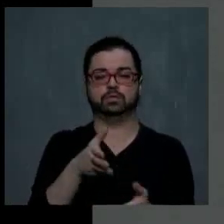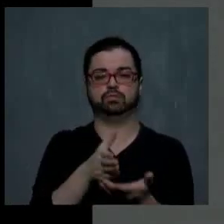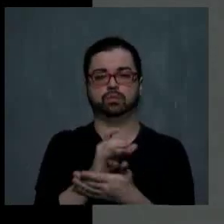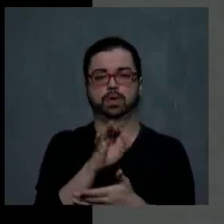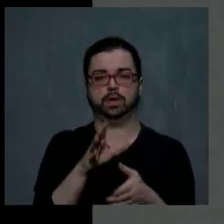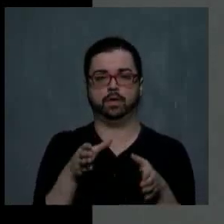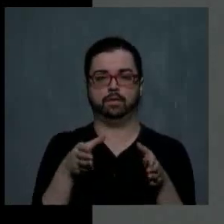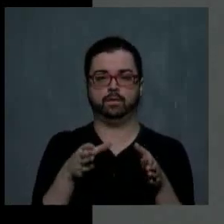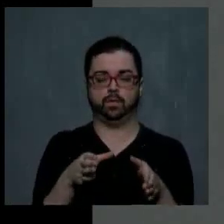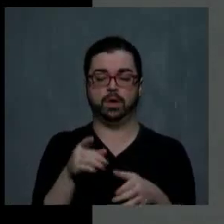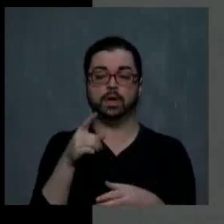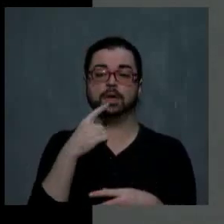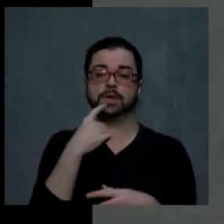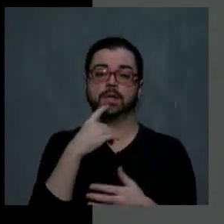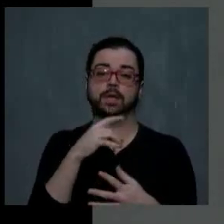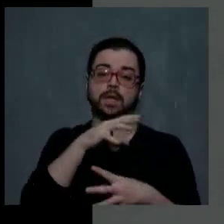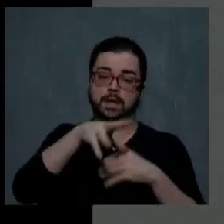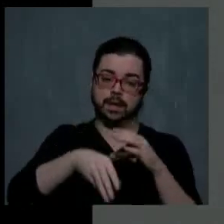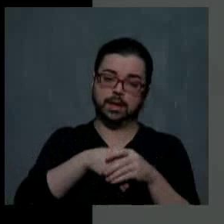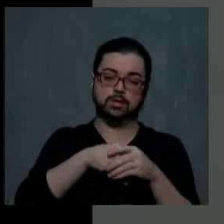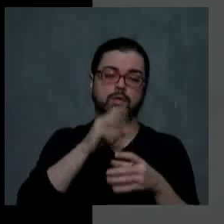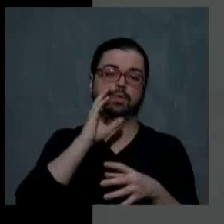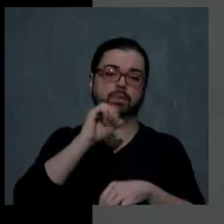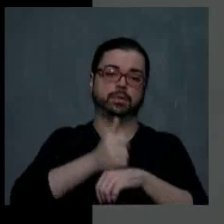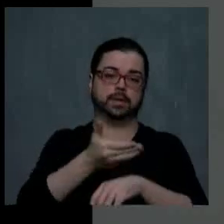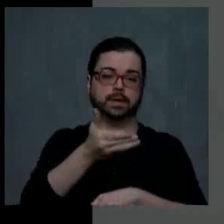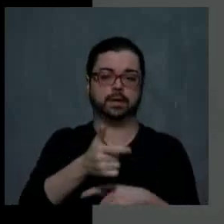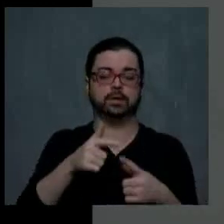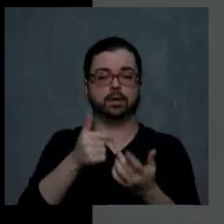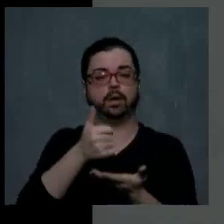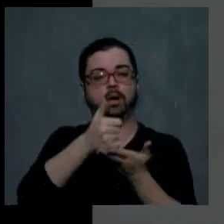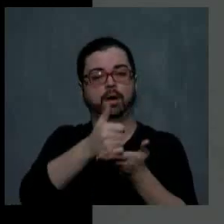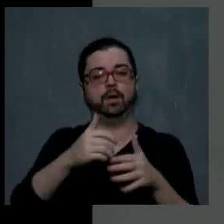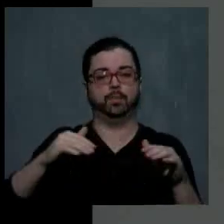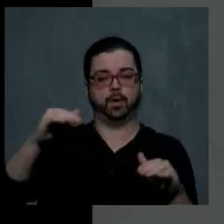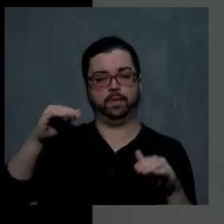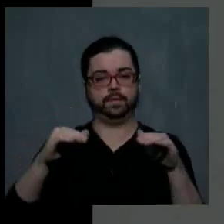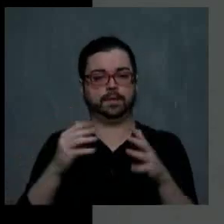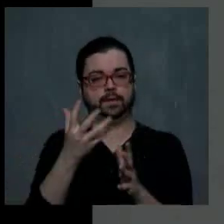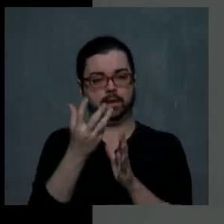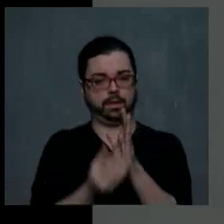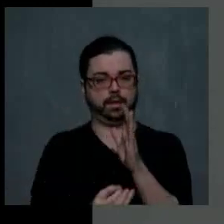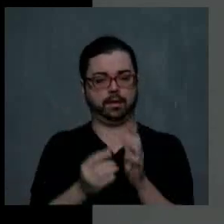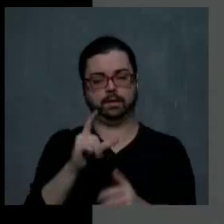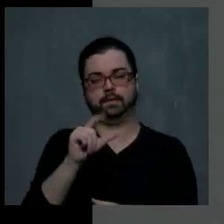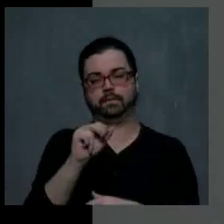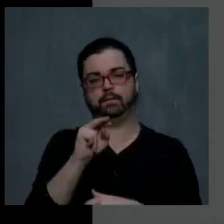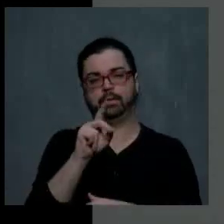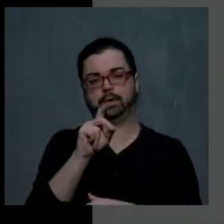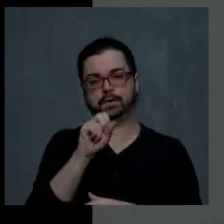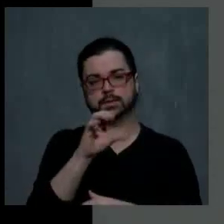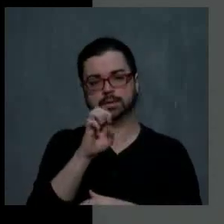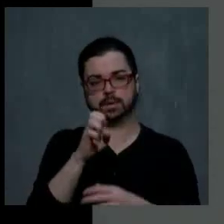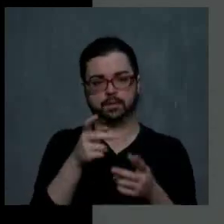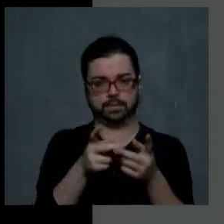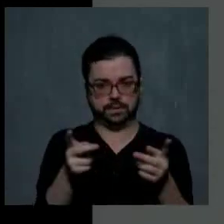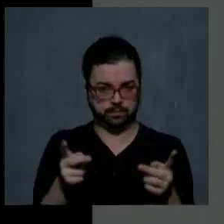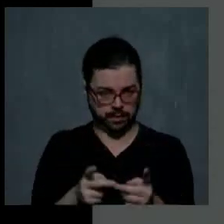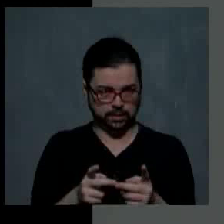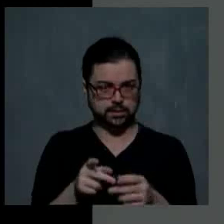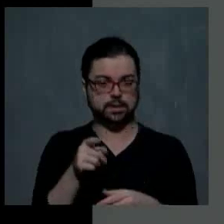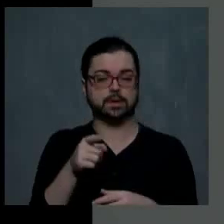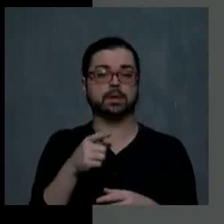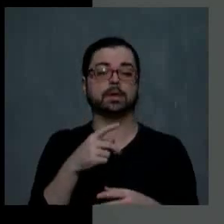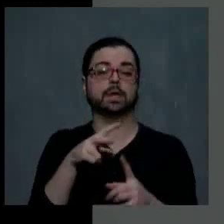plantings will be provided within this area to help offset the lack of landscape space. Based on the applicant's revisions to the site plan and the agreement to